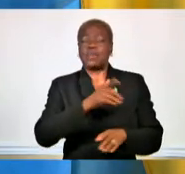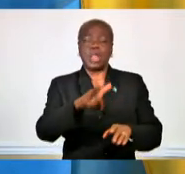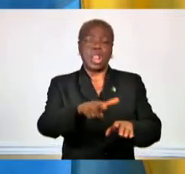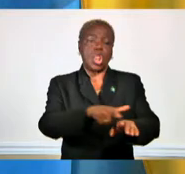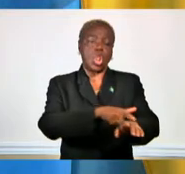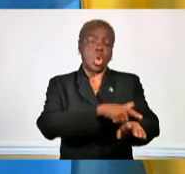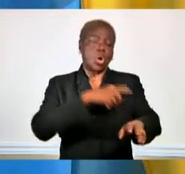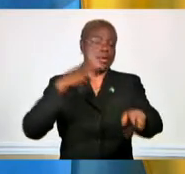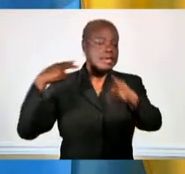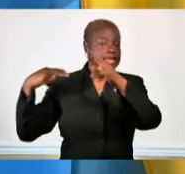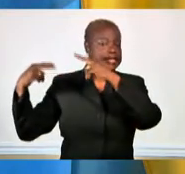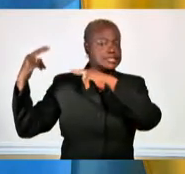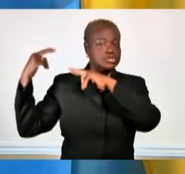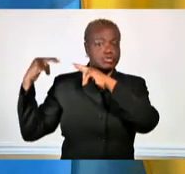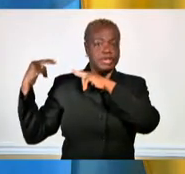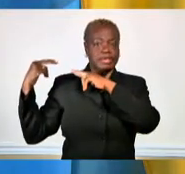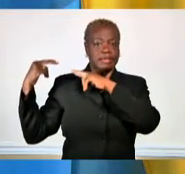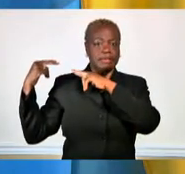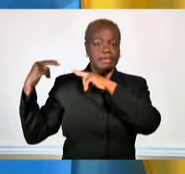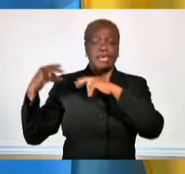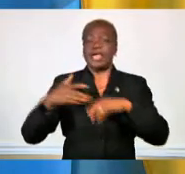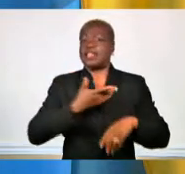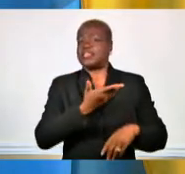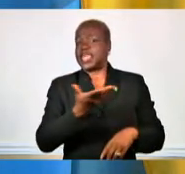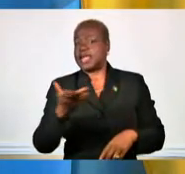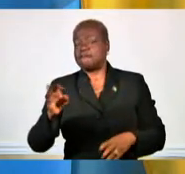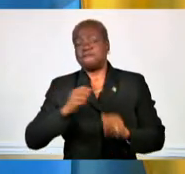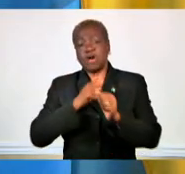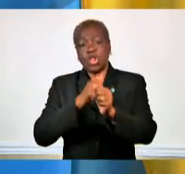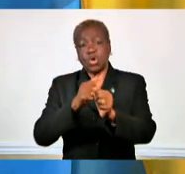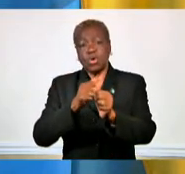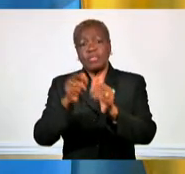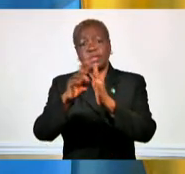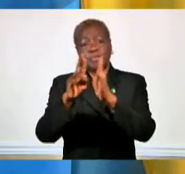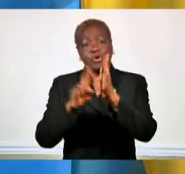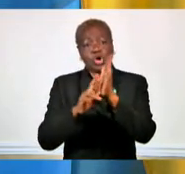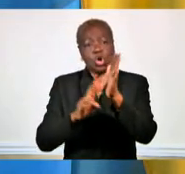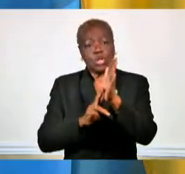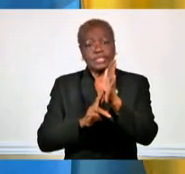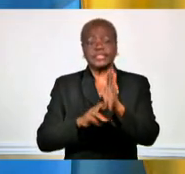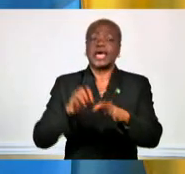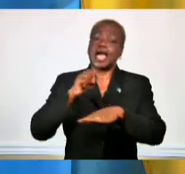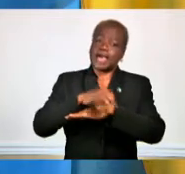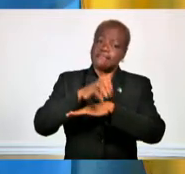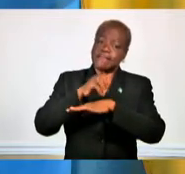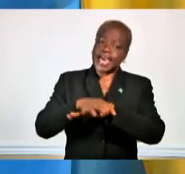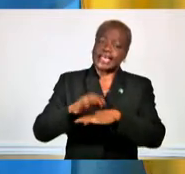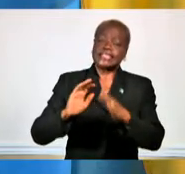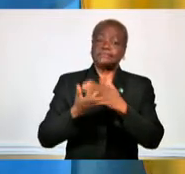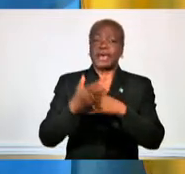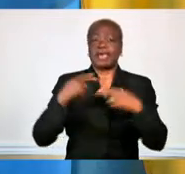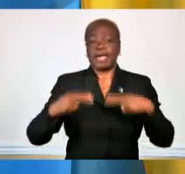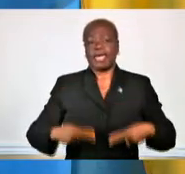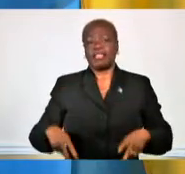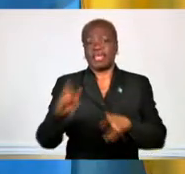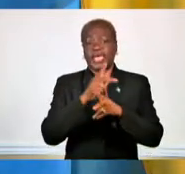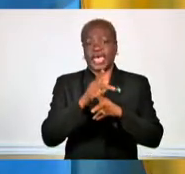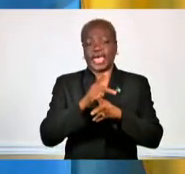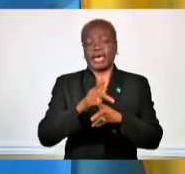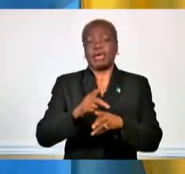history. They have followed the protocols advised by our healthcare